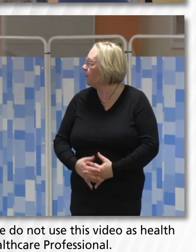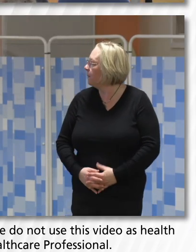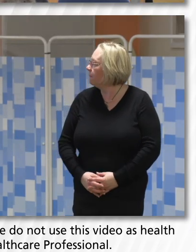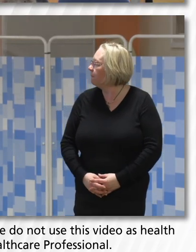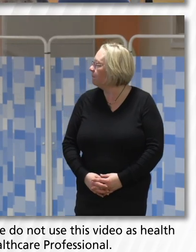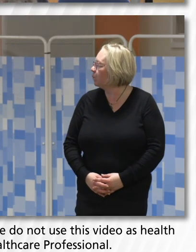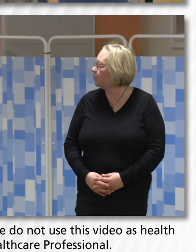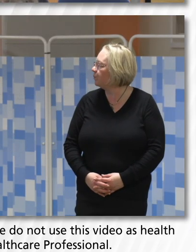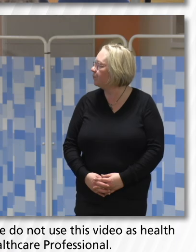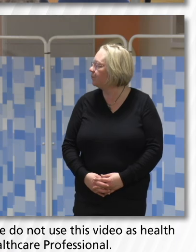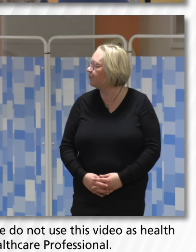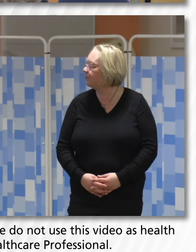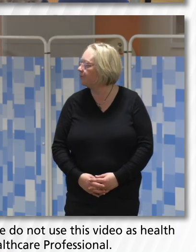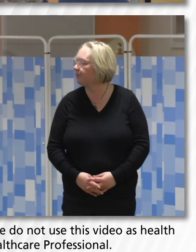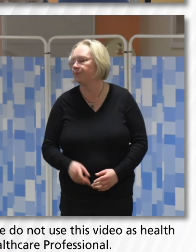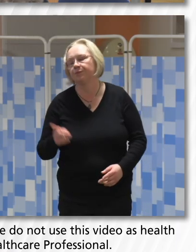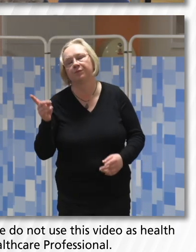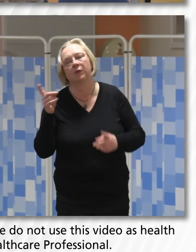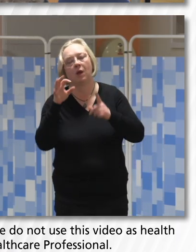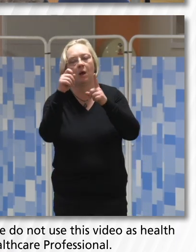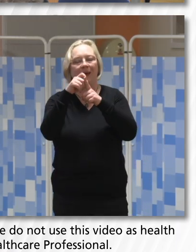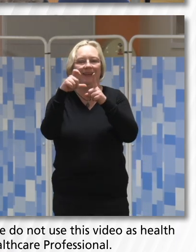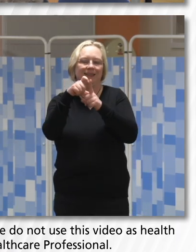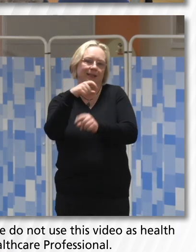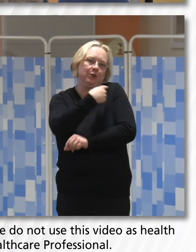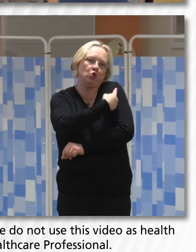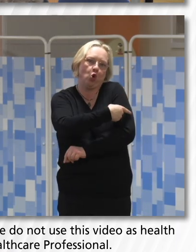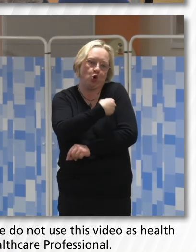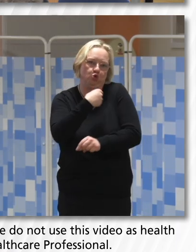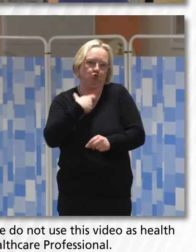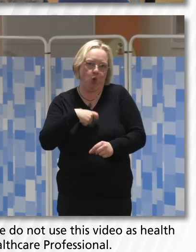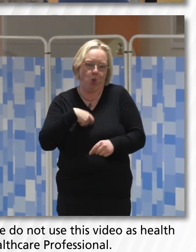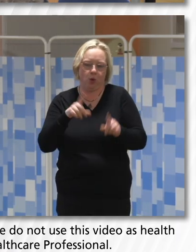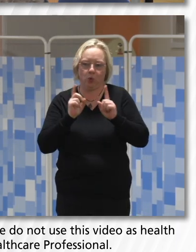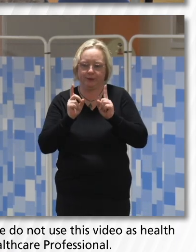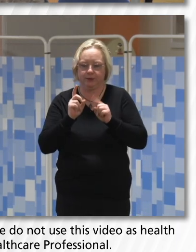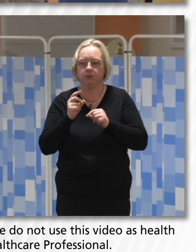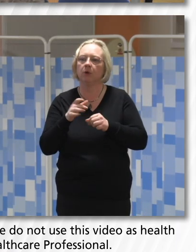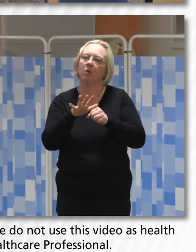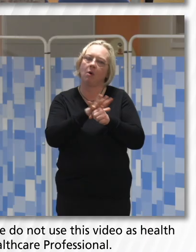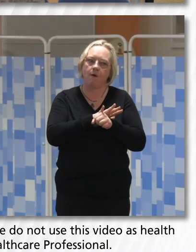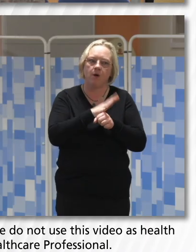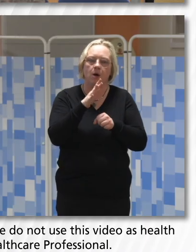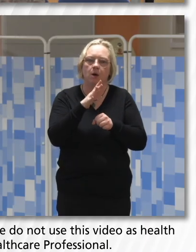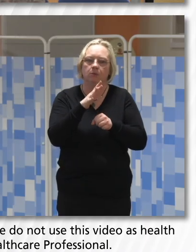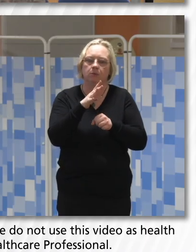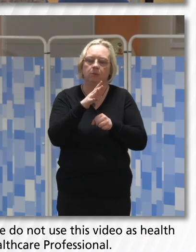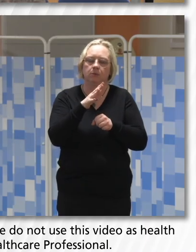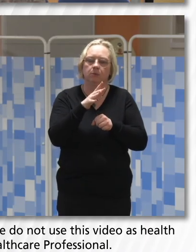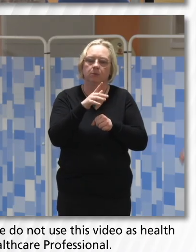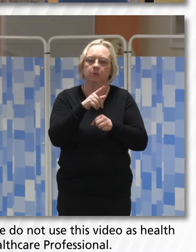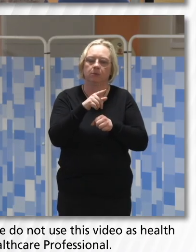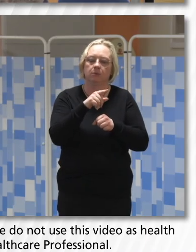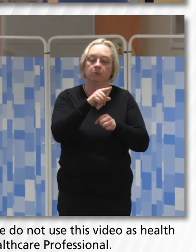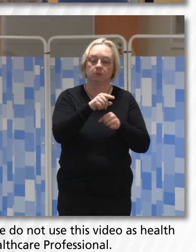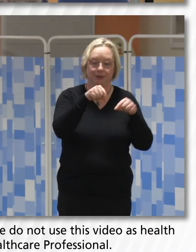So I'm just going to talk a little bit about the Parkinson's role. So there's myself and Lisa, and we cover both sites here and